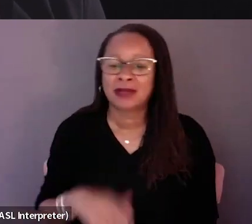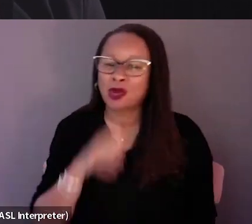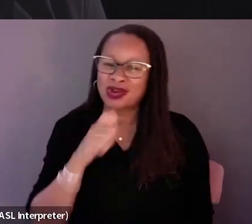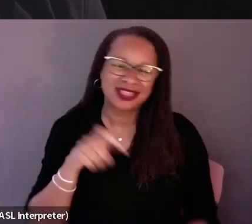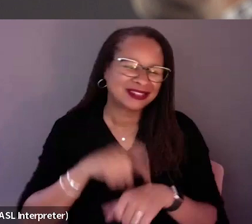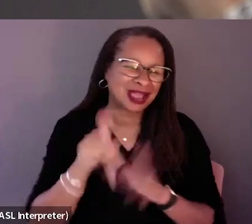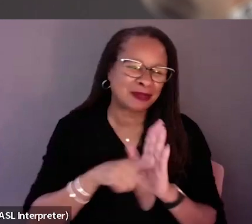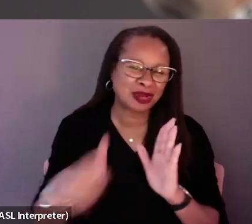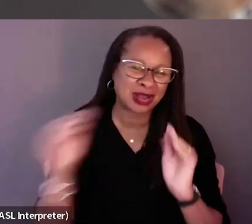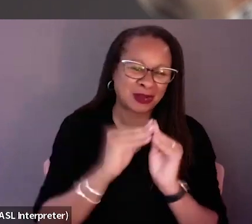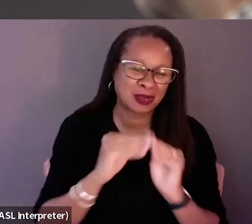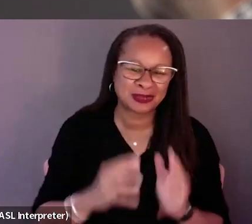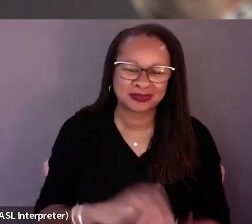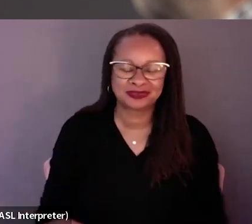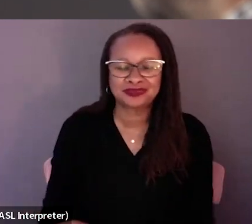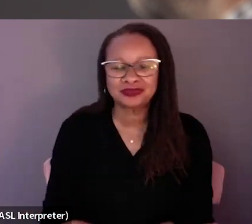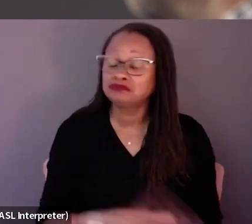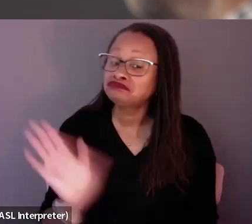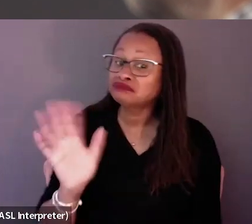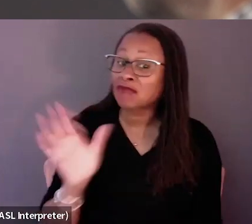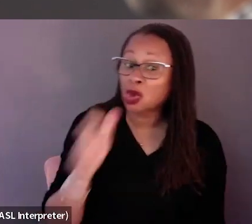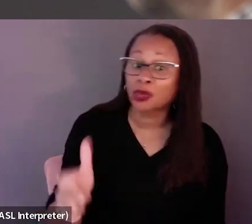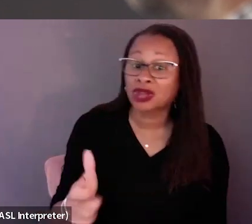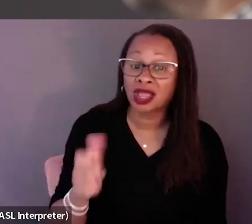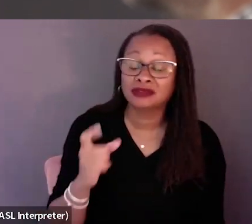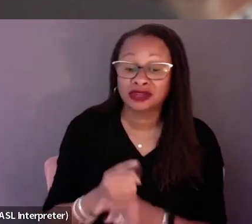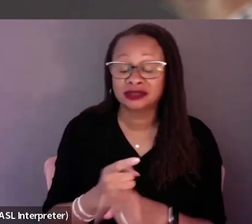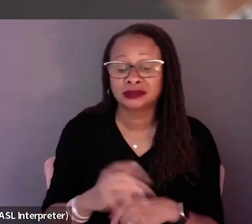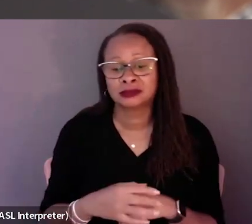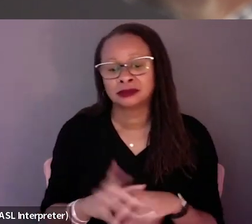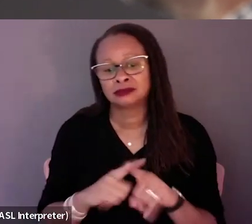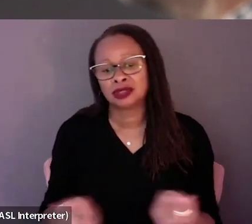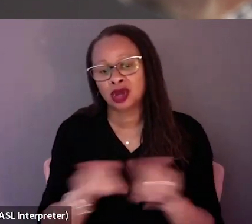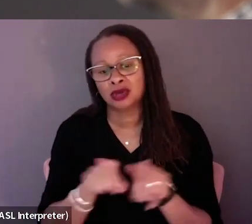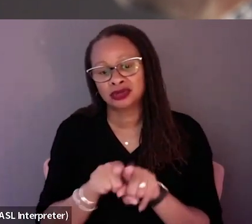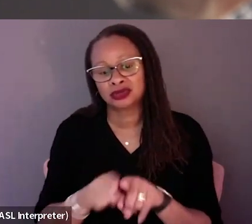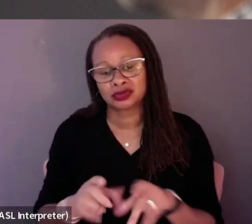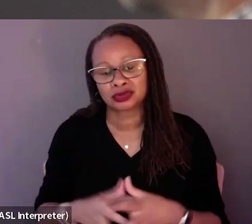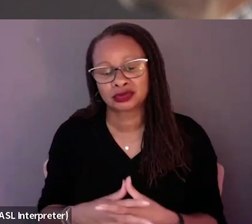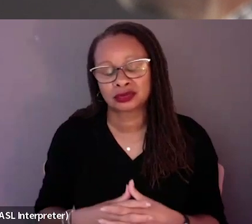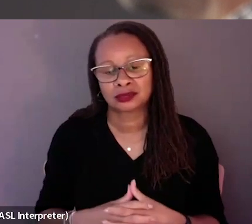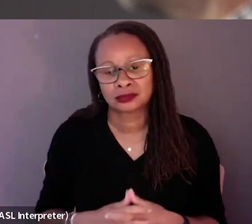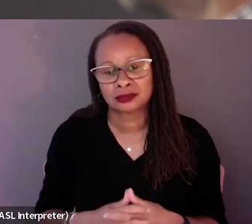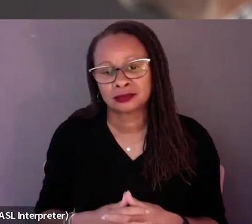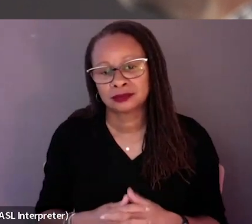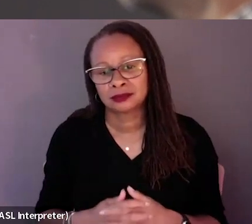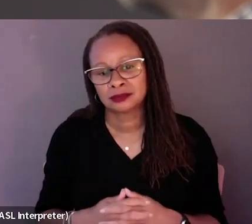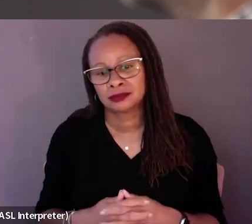anymore. No, we are not, and also like because okay, I'm